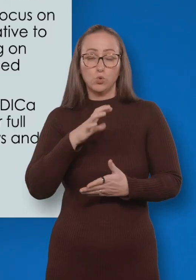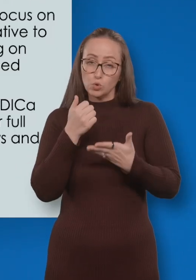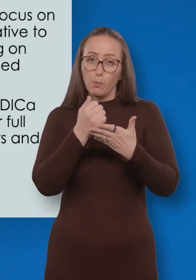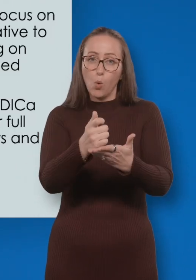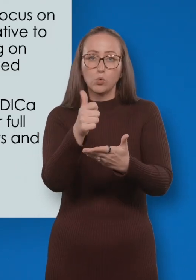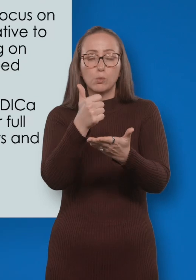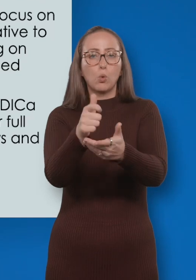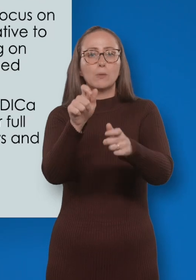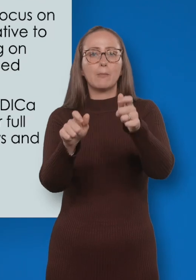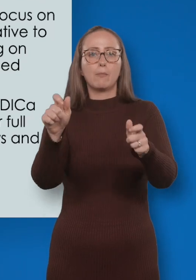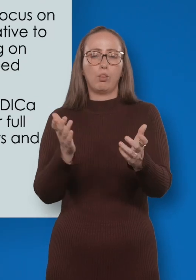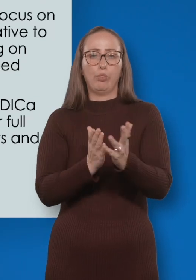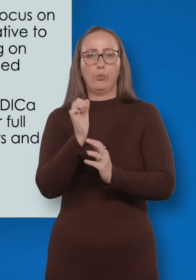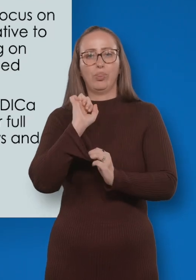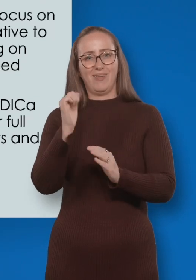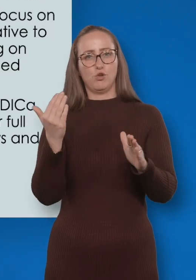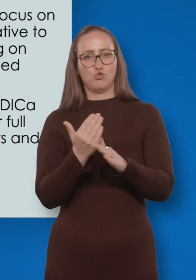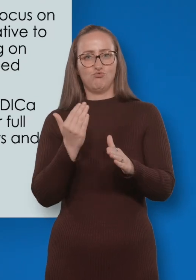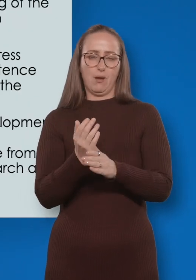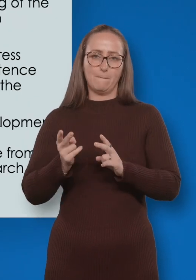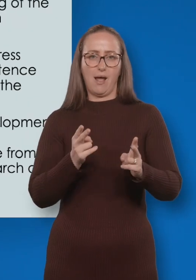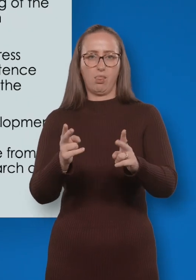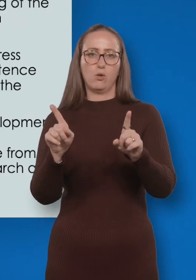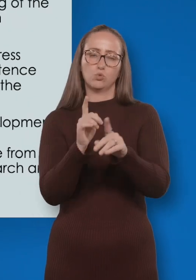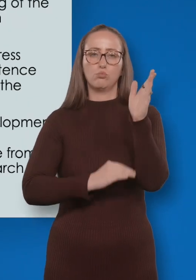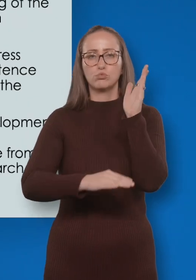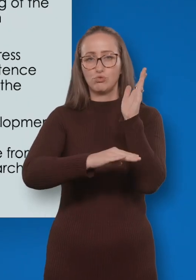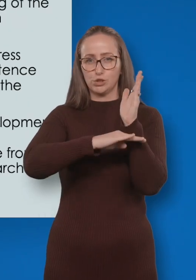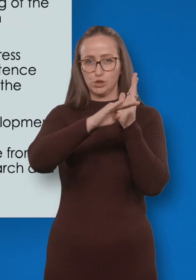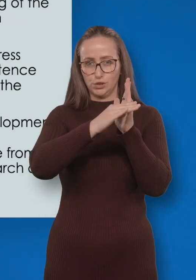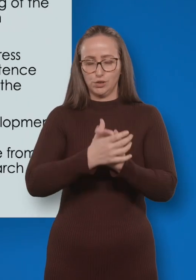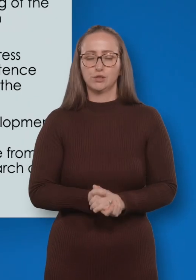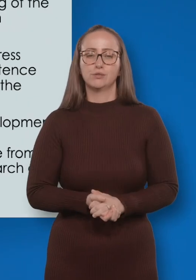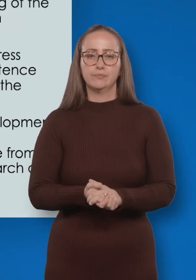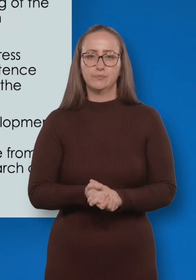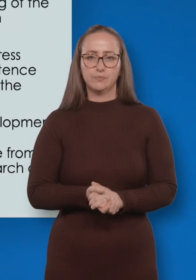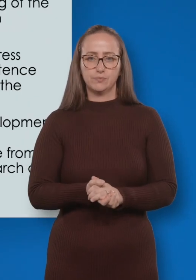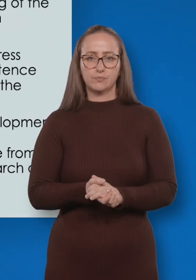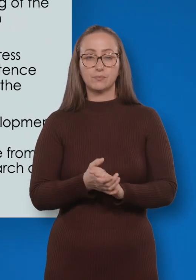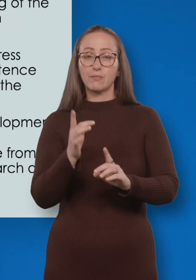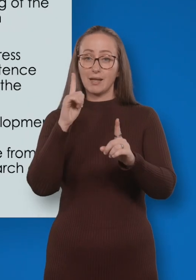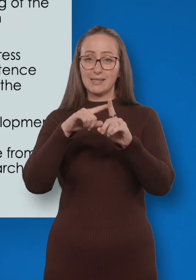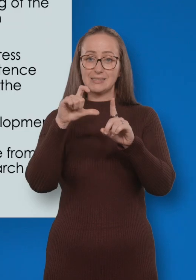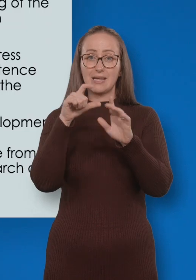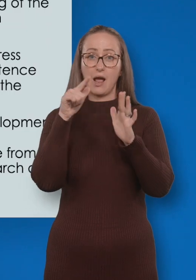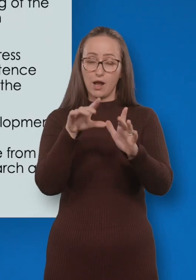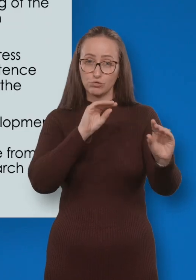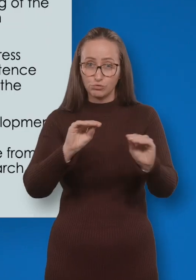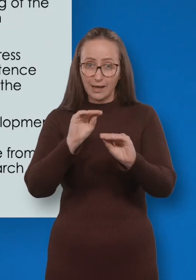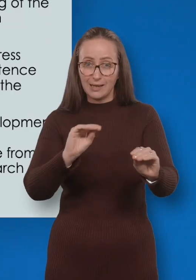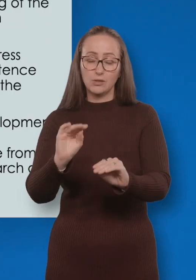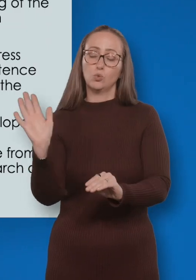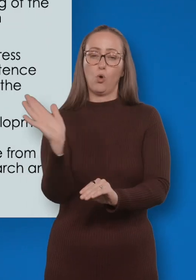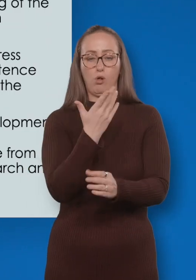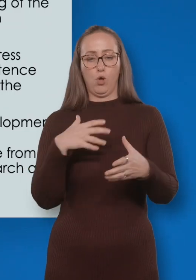on their career pathways and progression. We offer EDI training to all caucus members